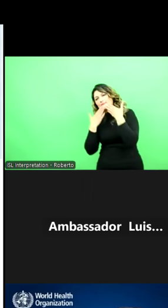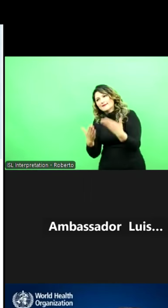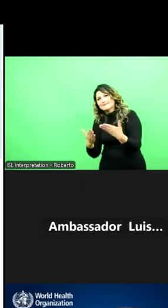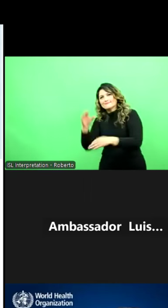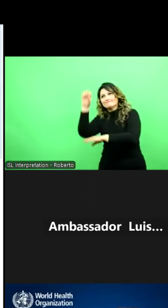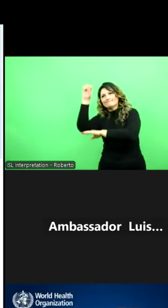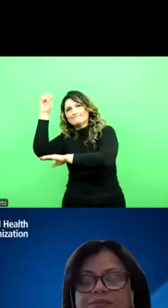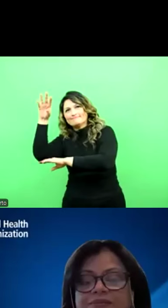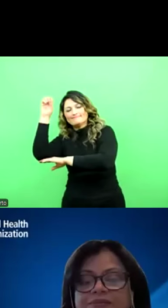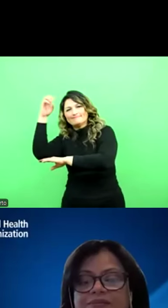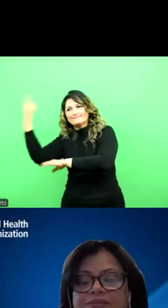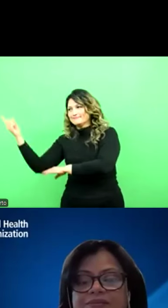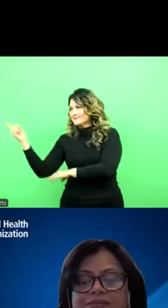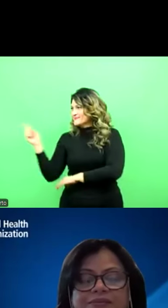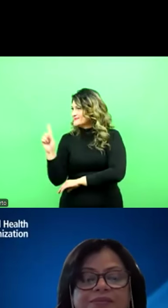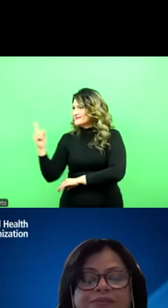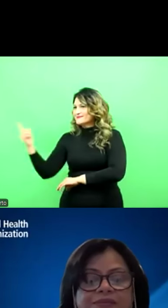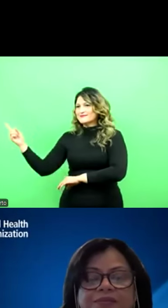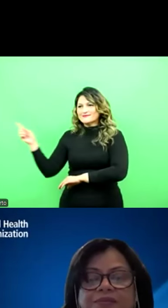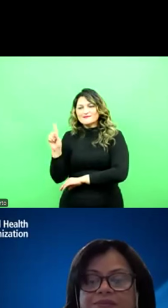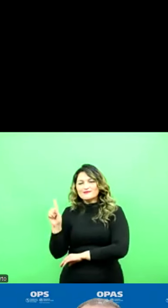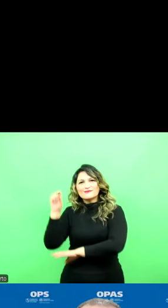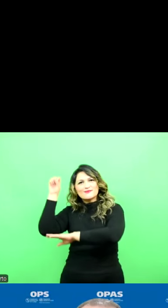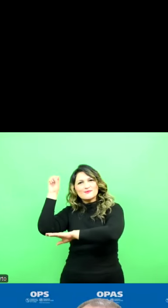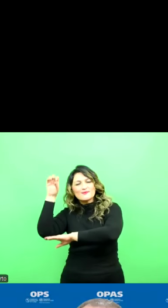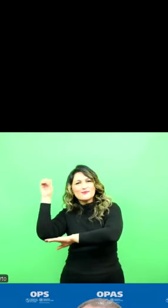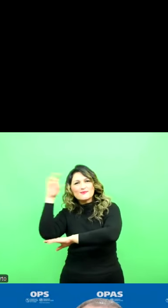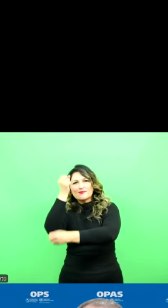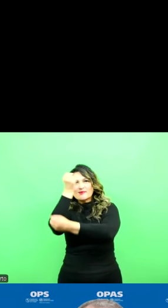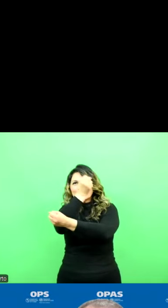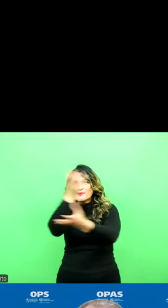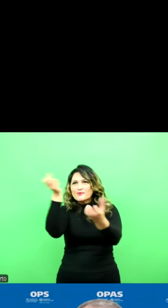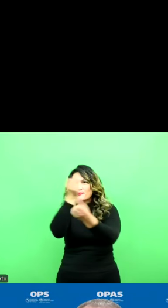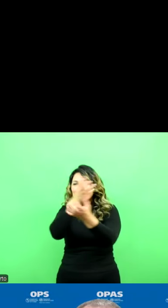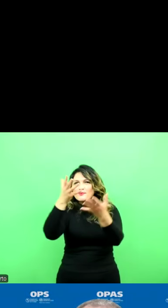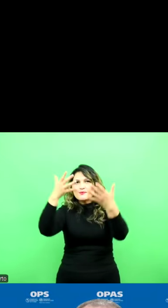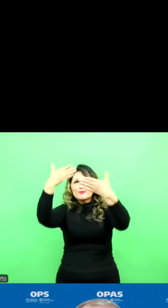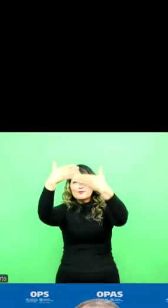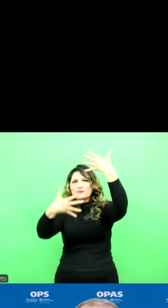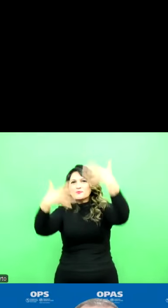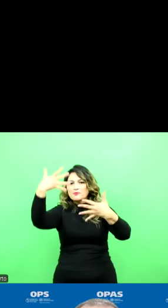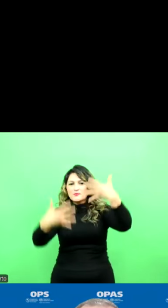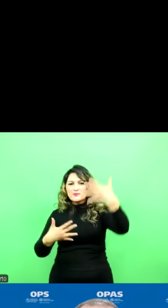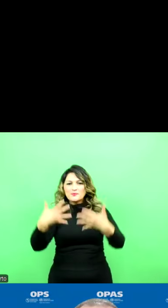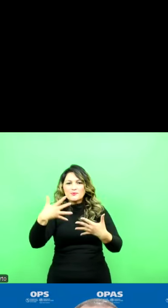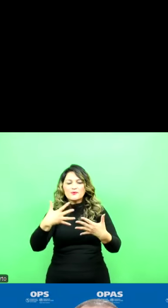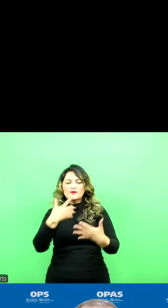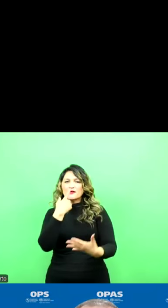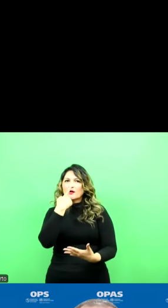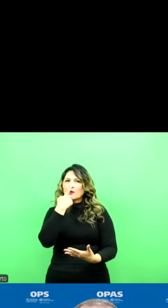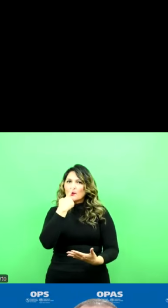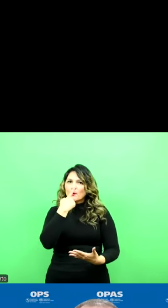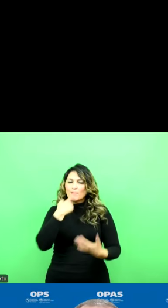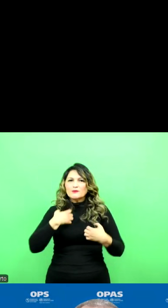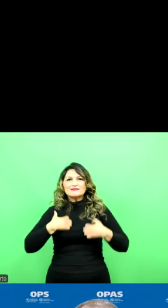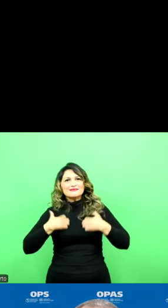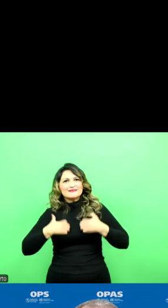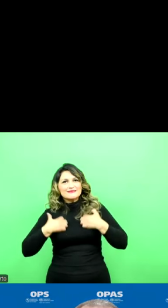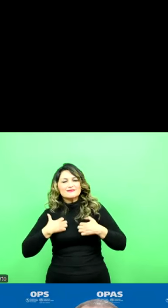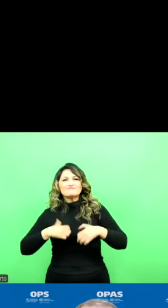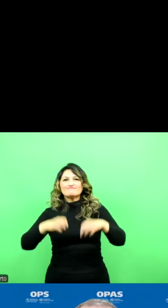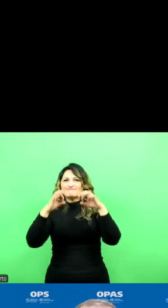information and key aspects that we must highlight in our practice. It is important to mention that it's kind of the